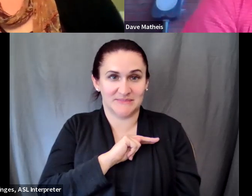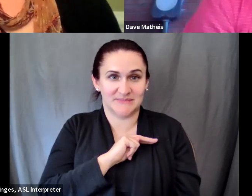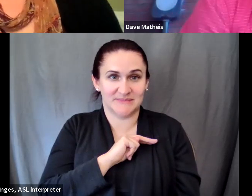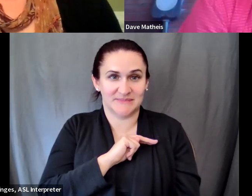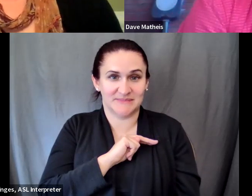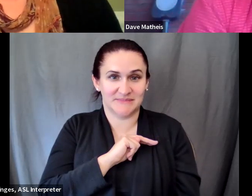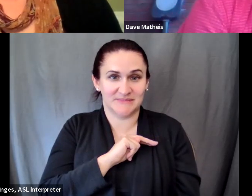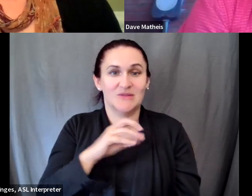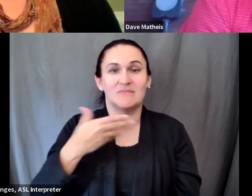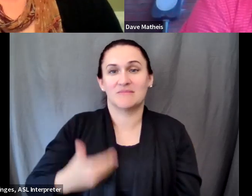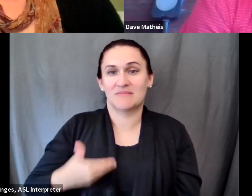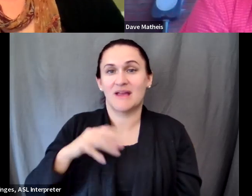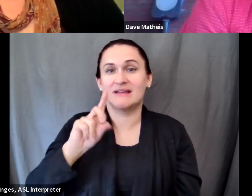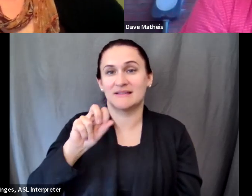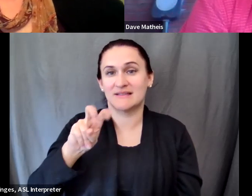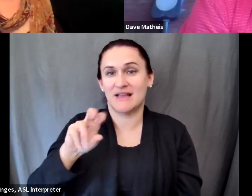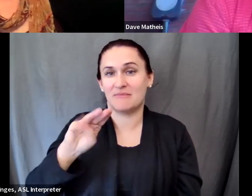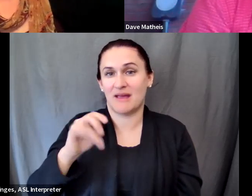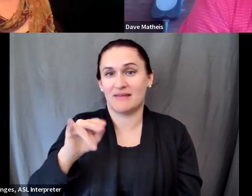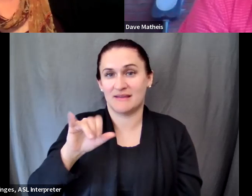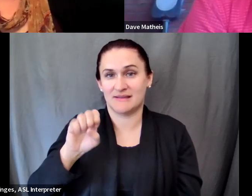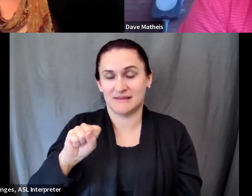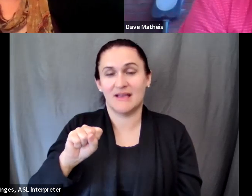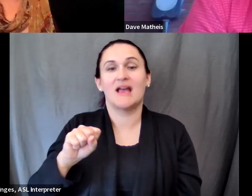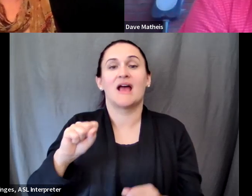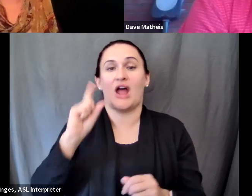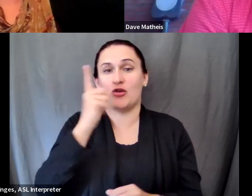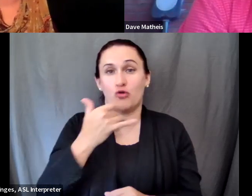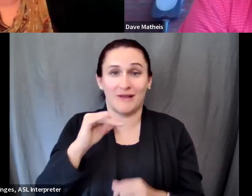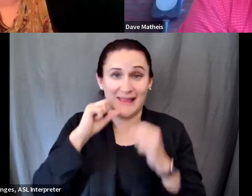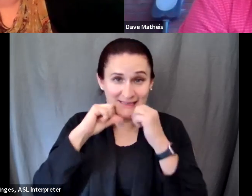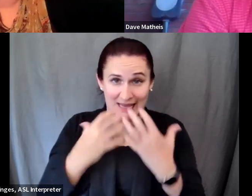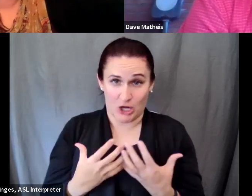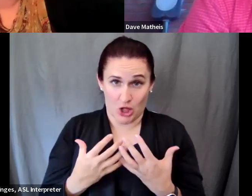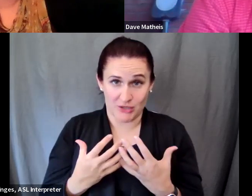So my name is Dave Matheis, and my image description is I look like Santa Claus.